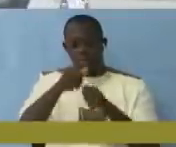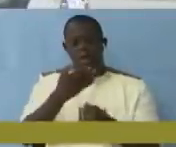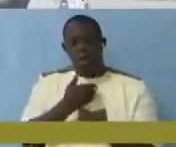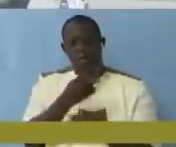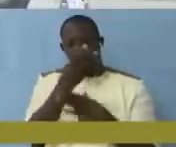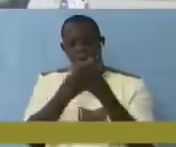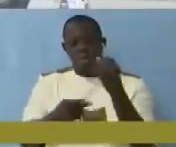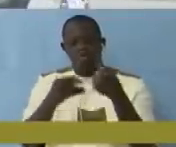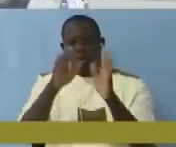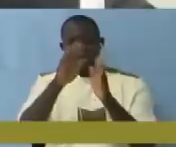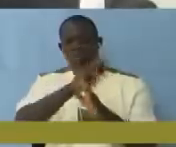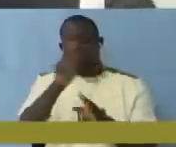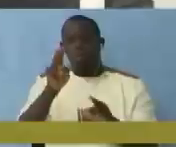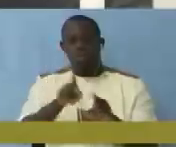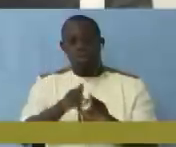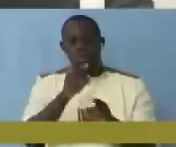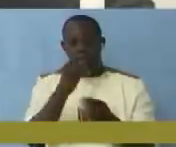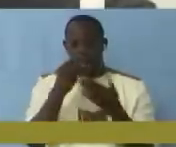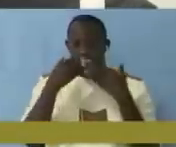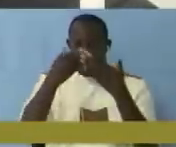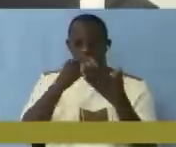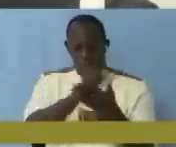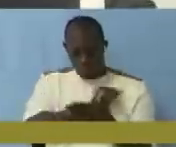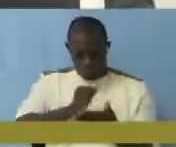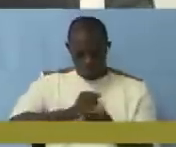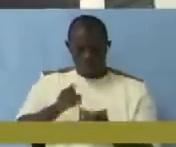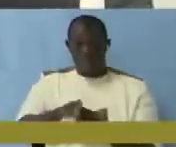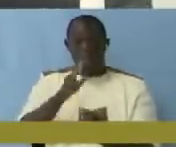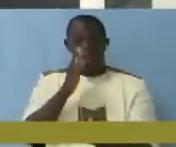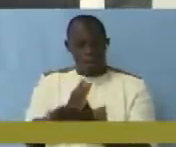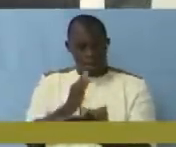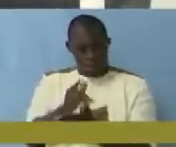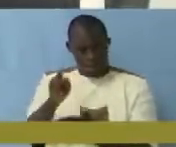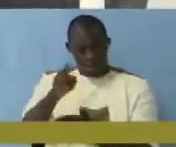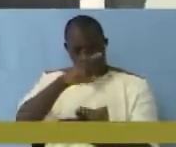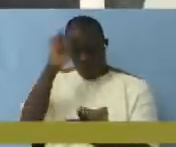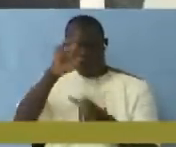this was an operation by counter-espionage. Arrested.